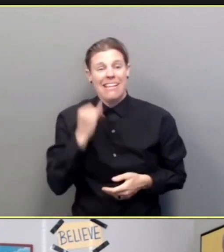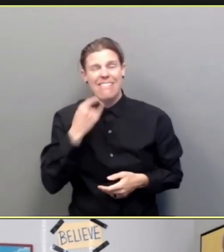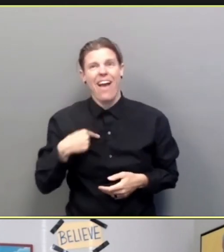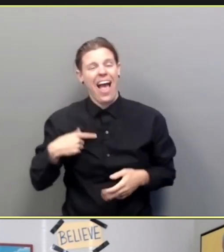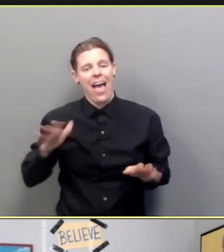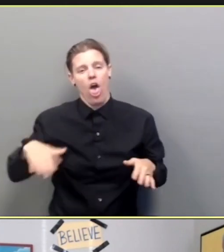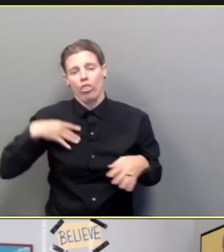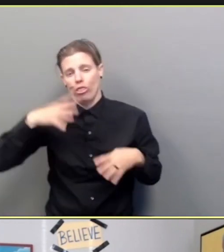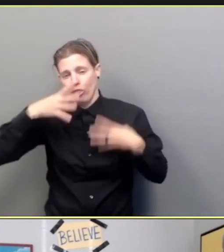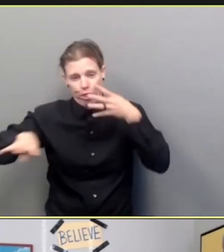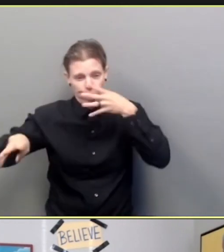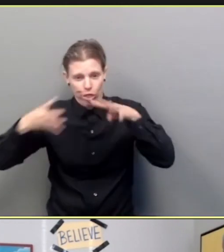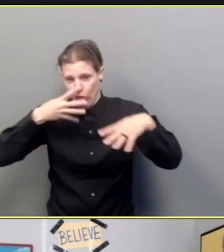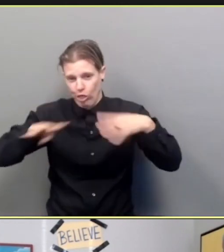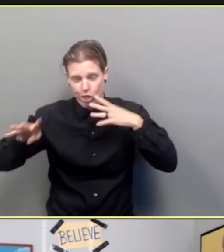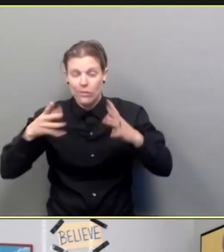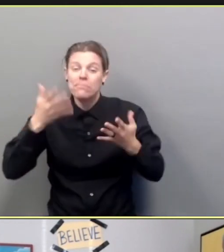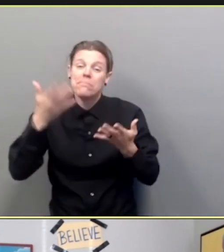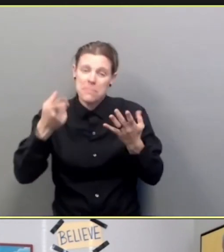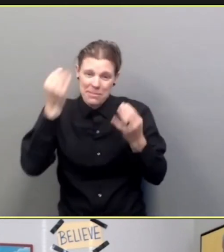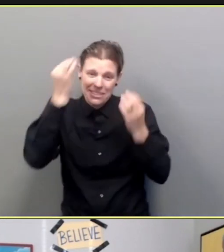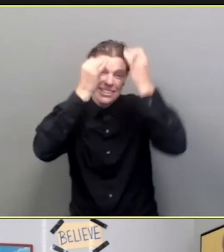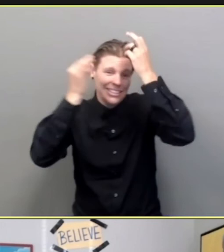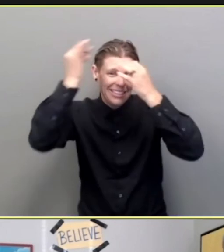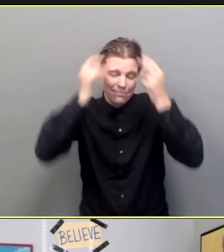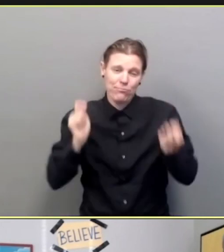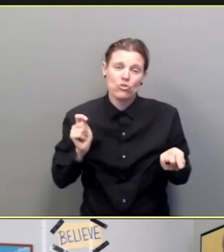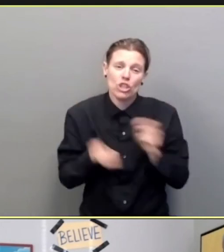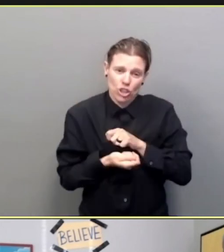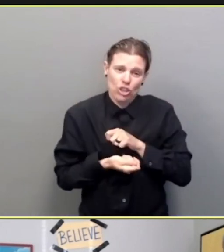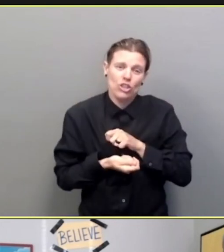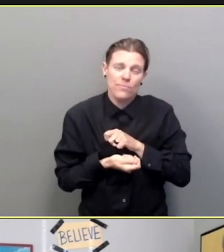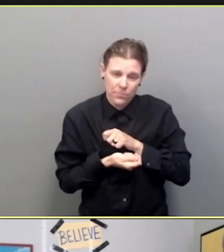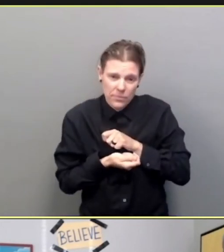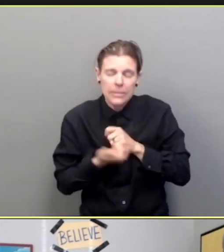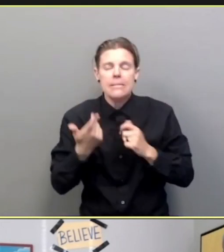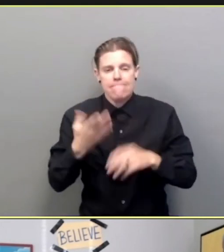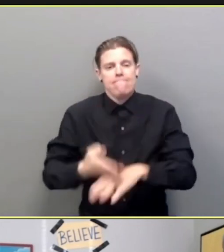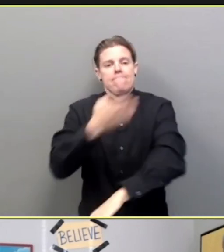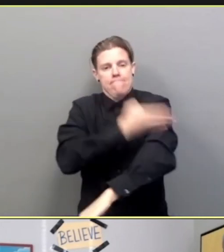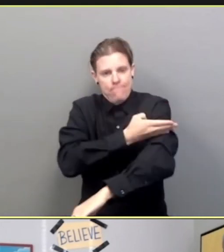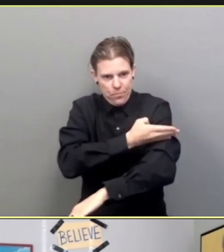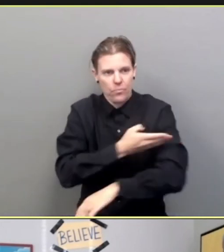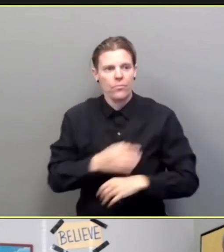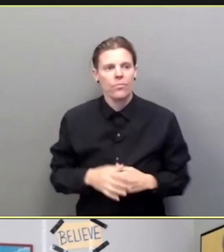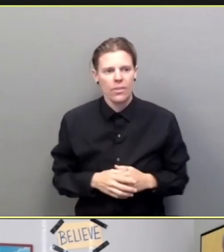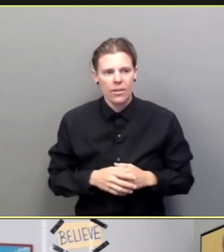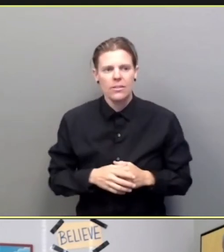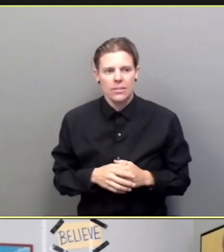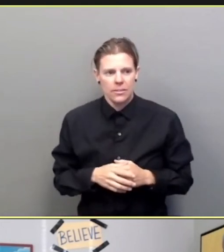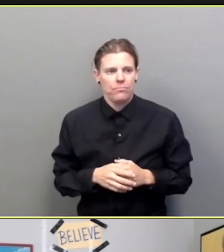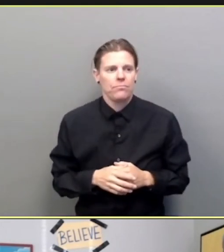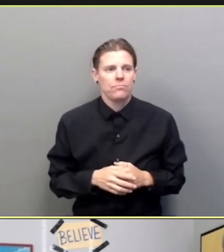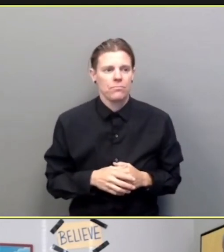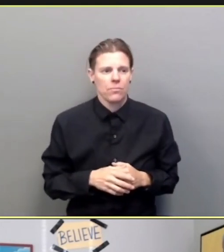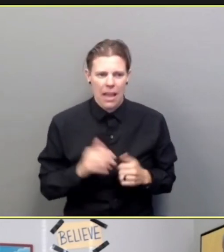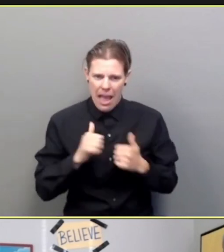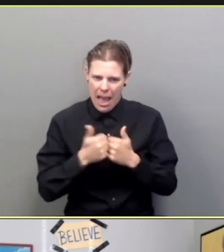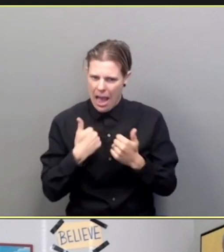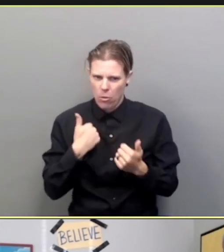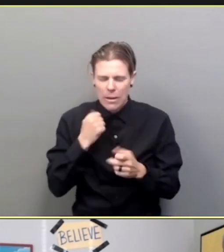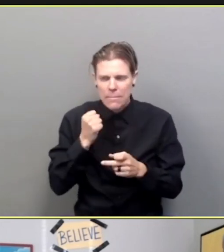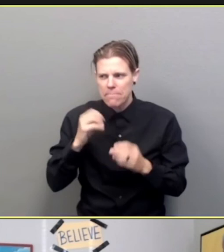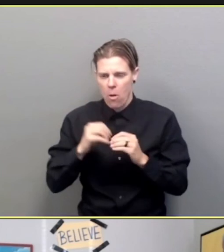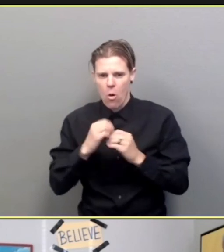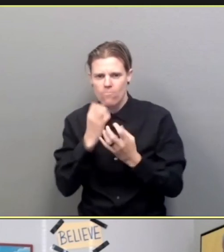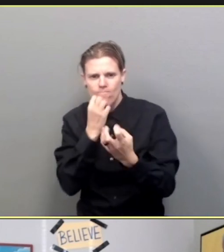dinner tonight, talk with your family and friends, like, what could we all be doing to be more careful, to protect ourselves,